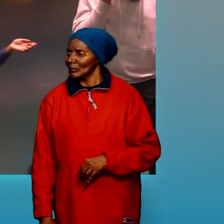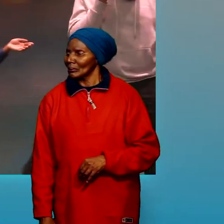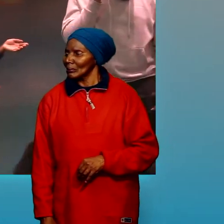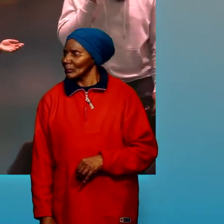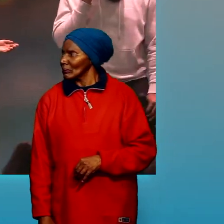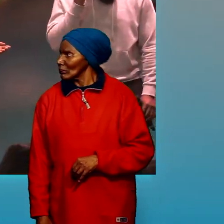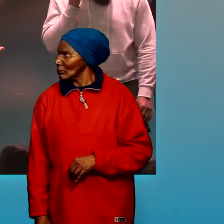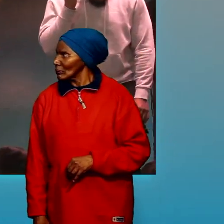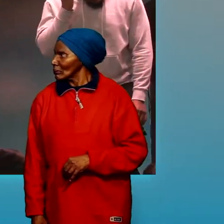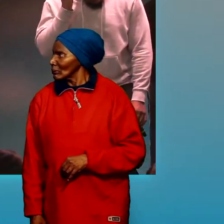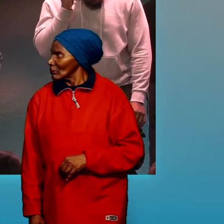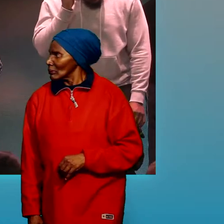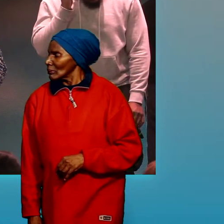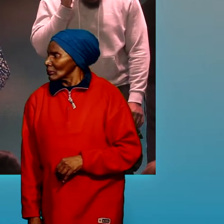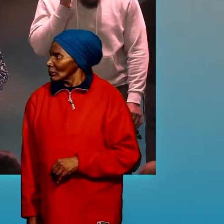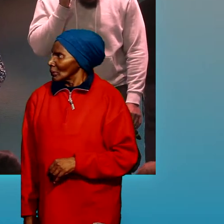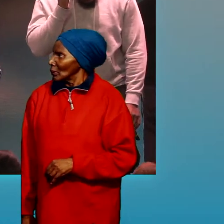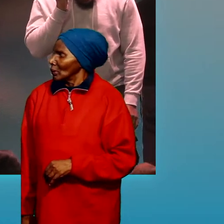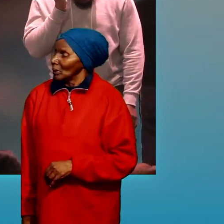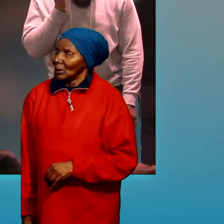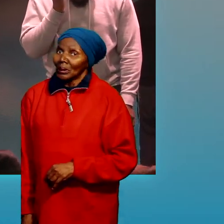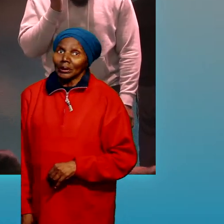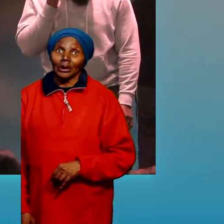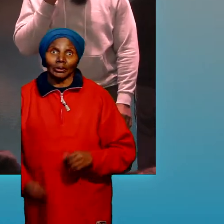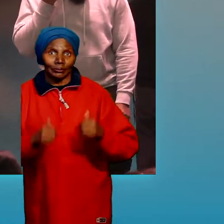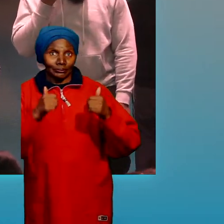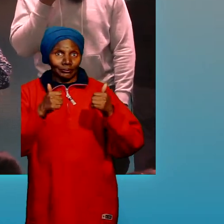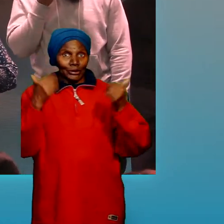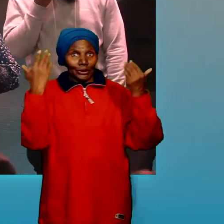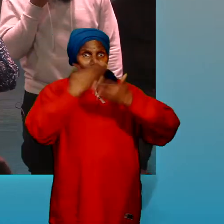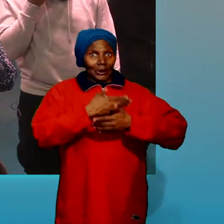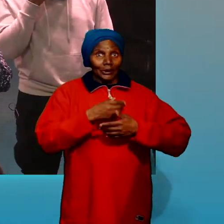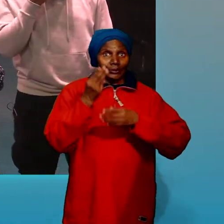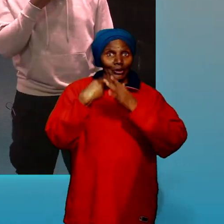Worship a little bit longer, but if you need to go